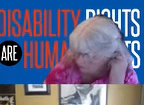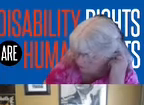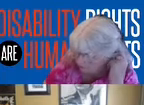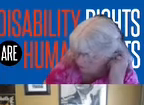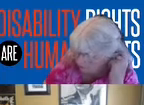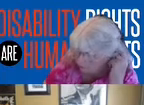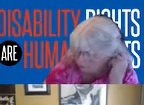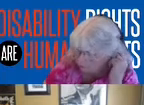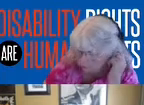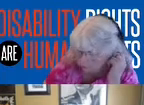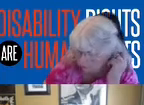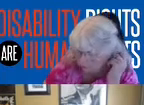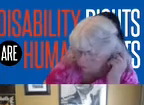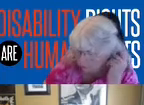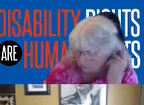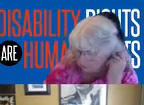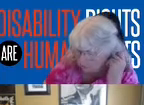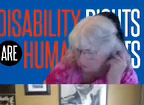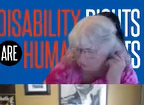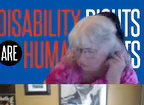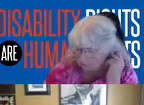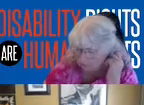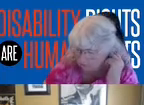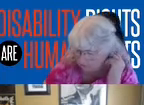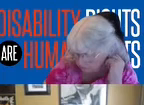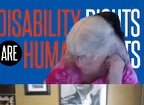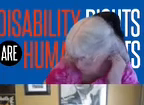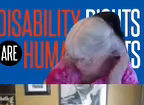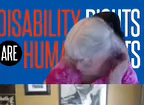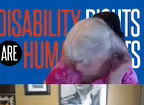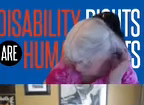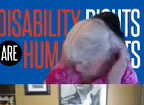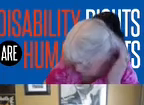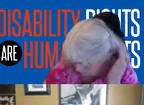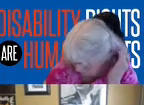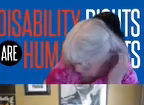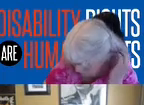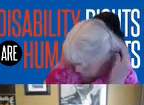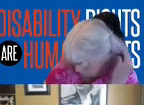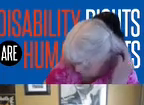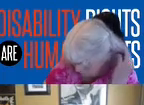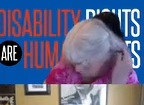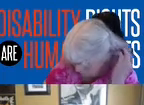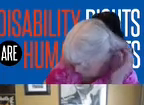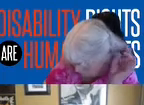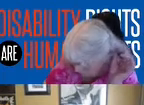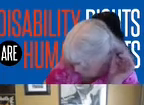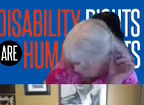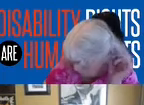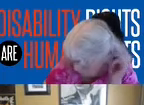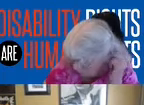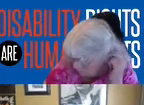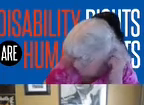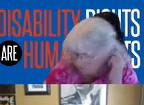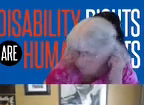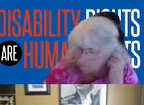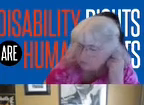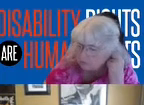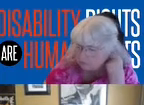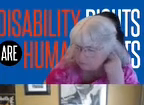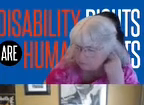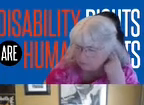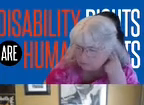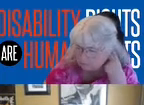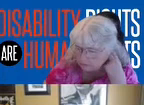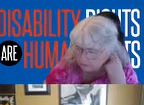most disability institutes like us that live in different states have some sort of page like this, or resources